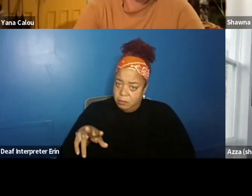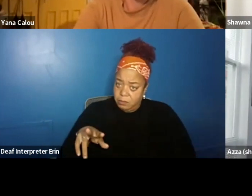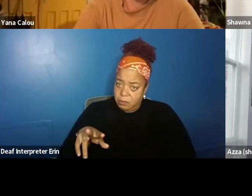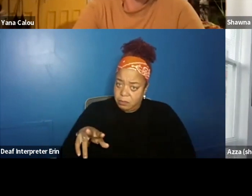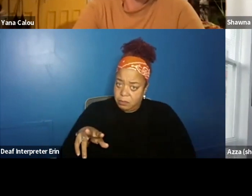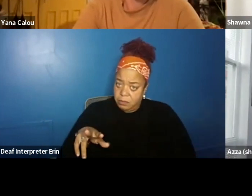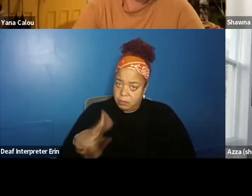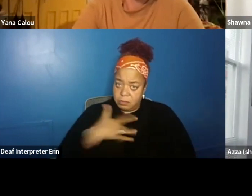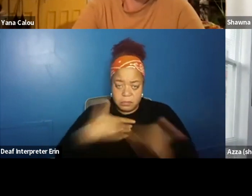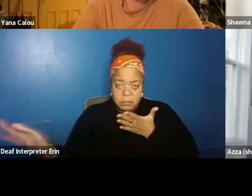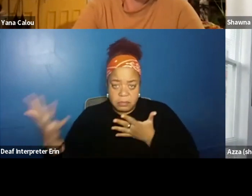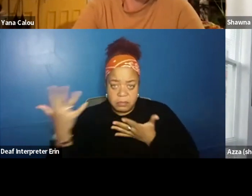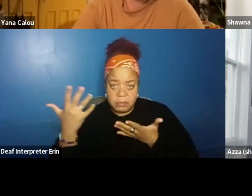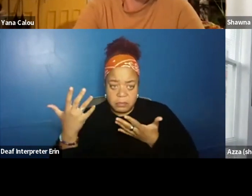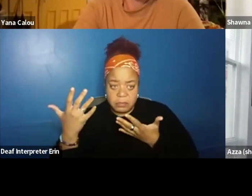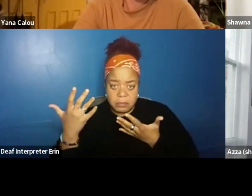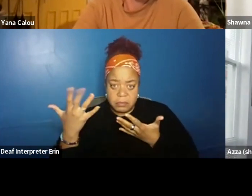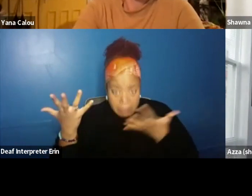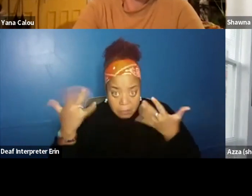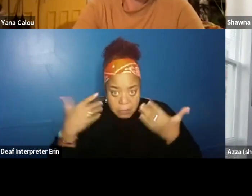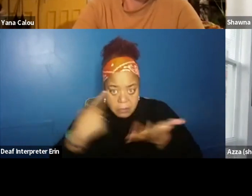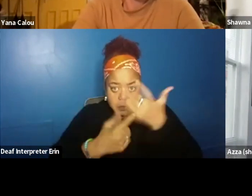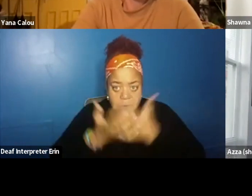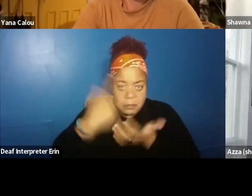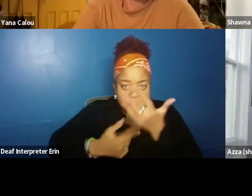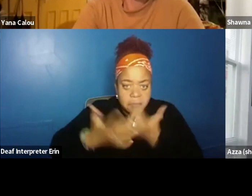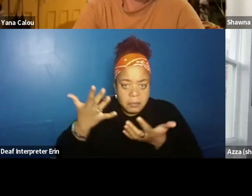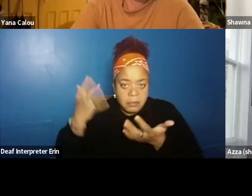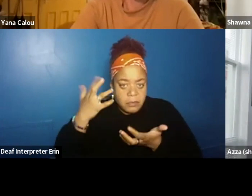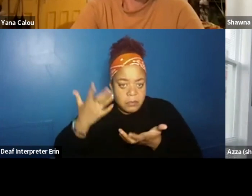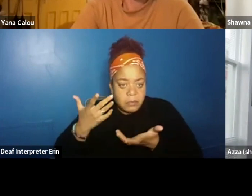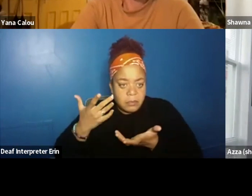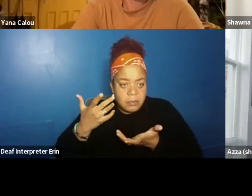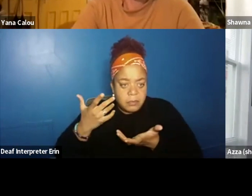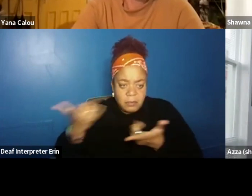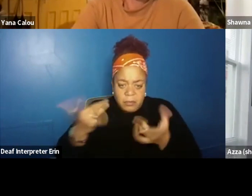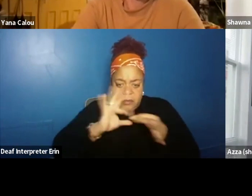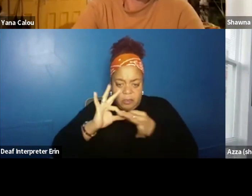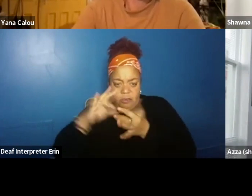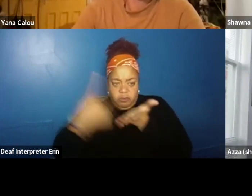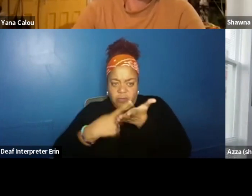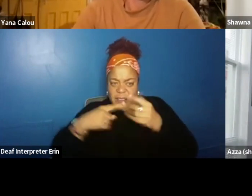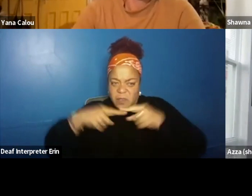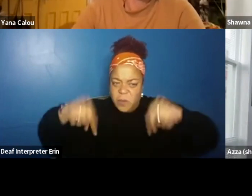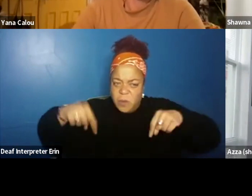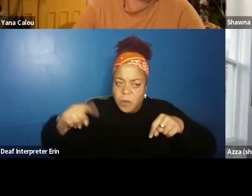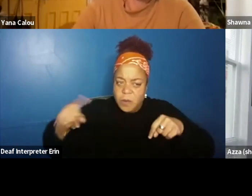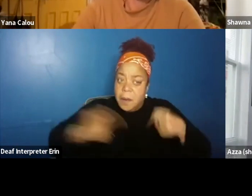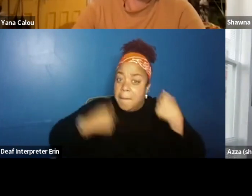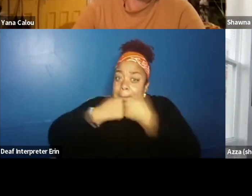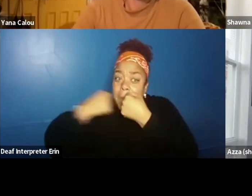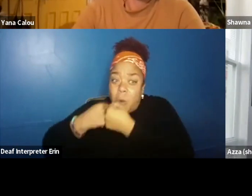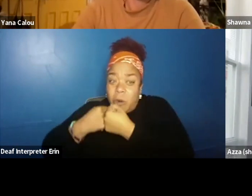that we discuss the relationship between Canada and the United States. While we know these borders are fictitious, something is happening